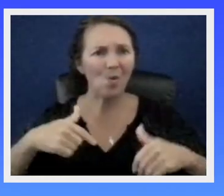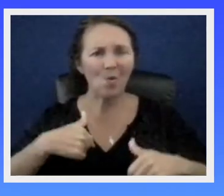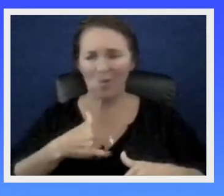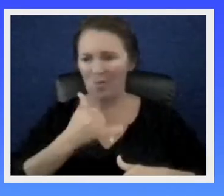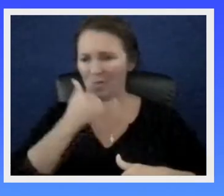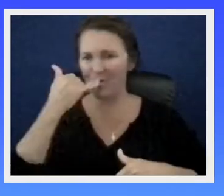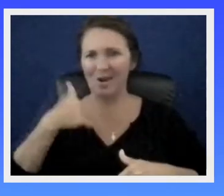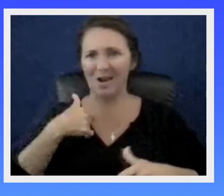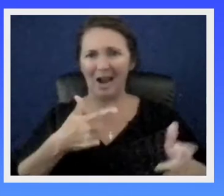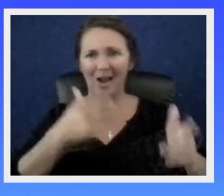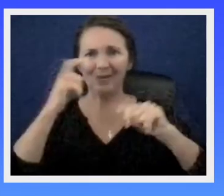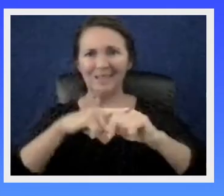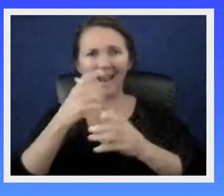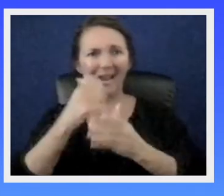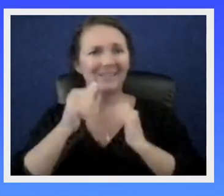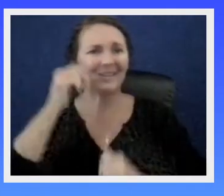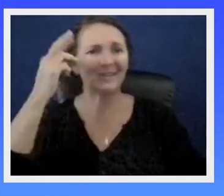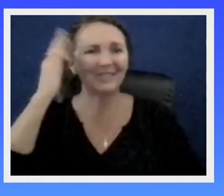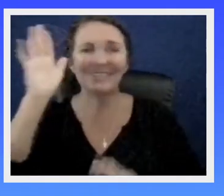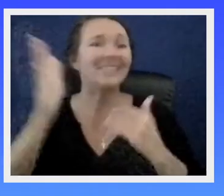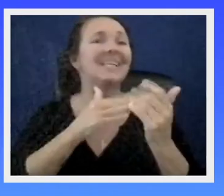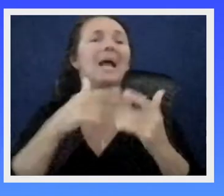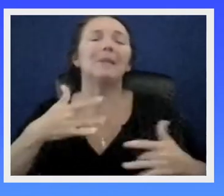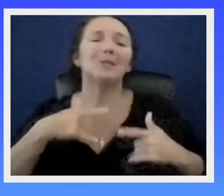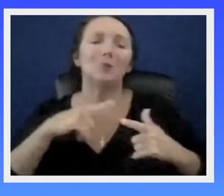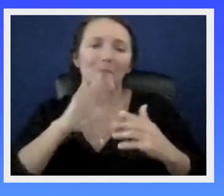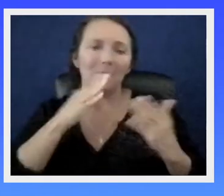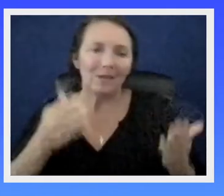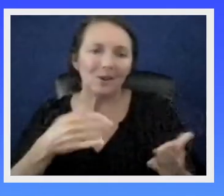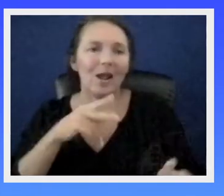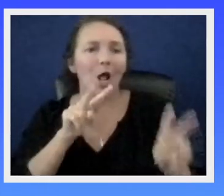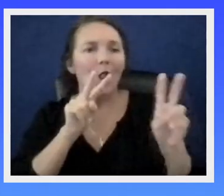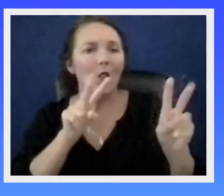quick. So excited to be here. Looking forward to the conversation.